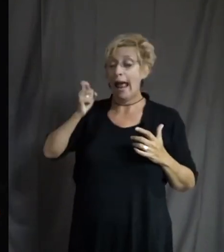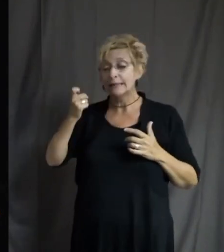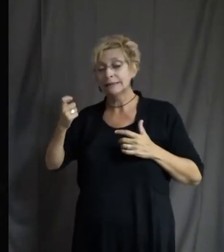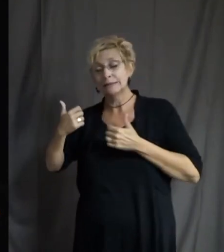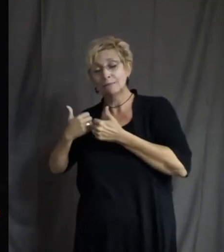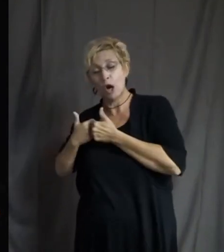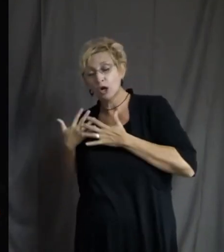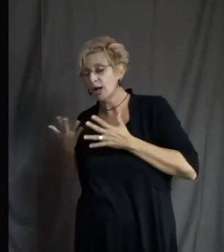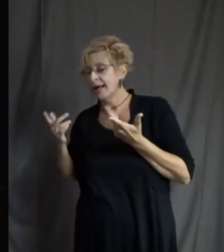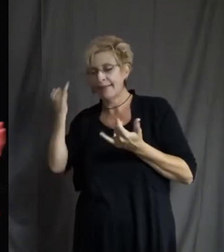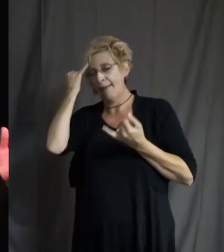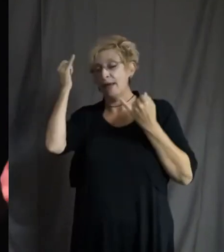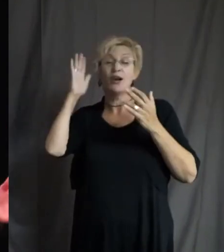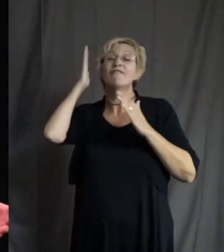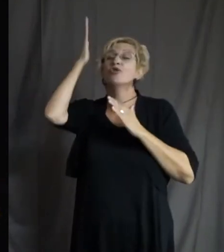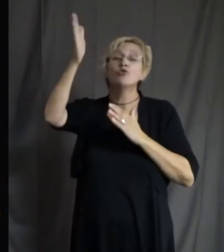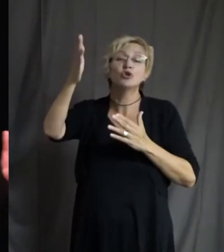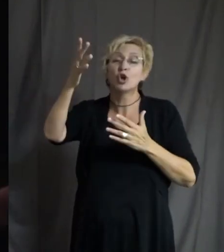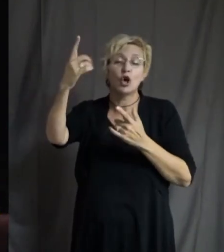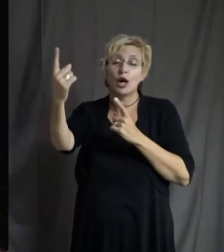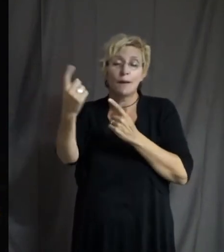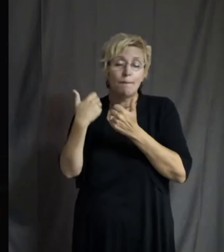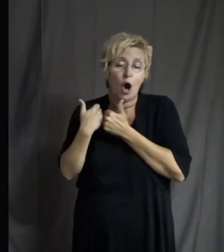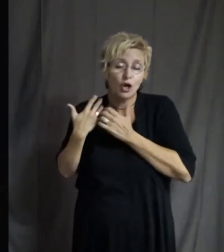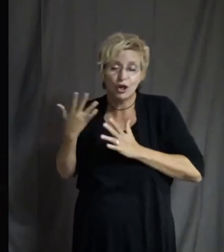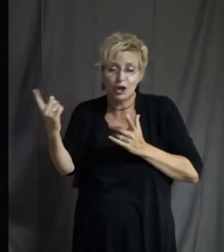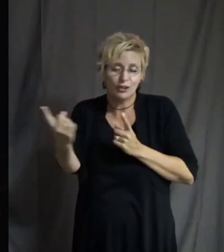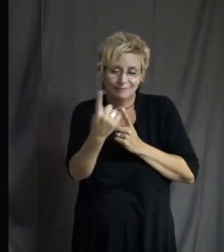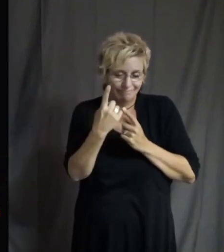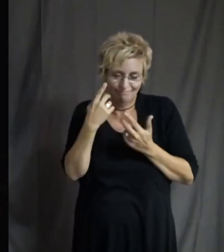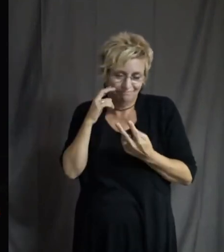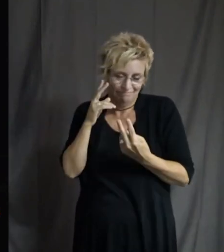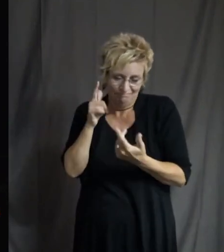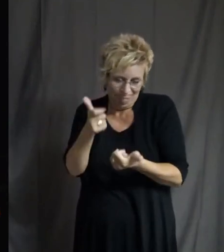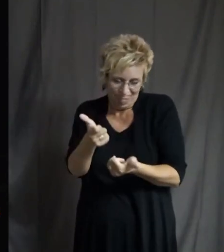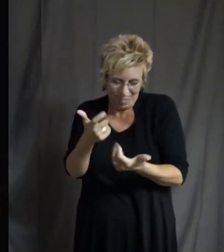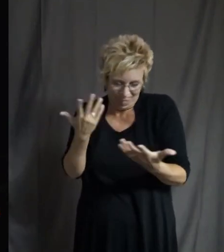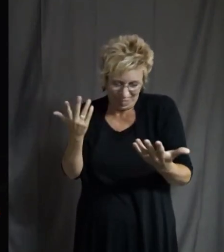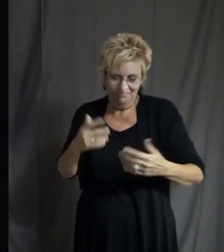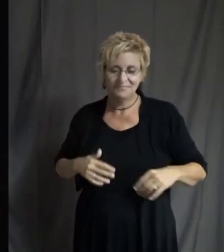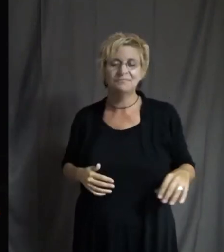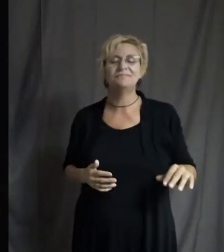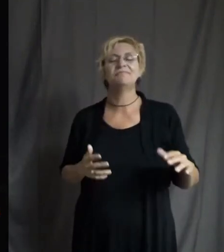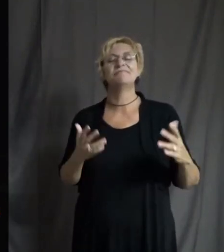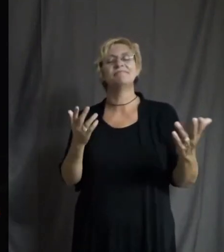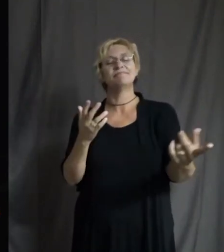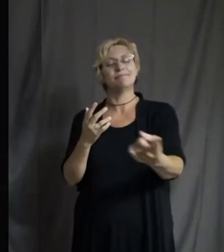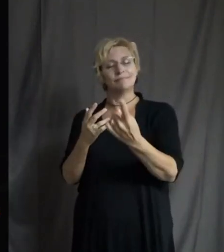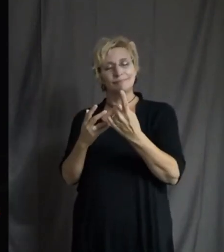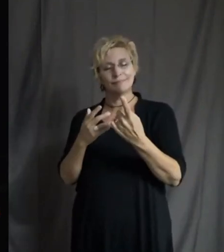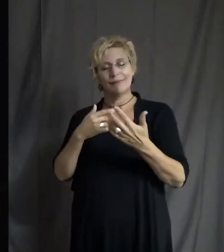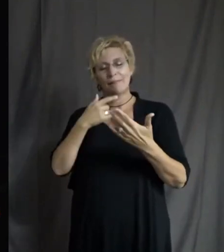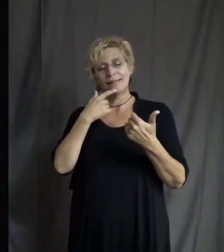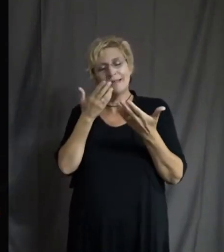And you can call a partner, an ex-partner, the imagination of your future partner. to mind.